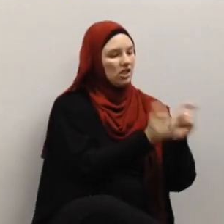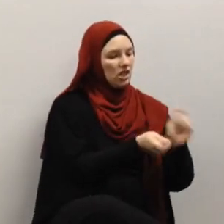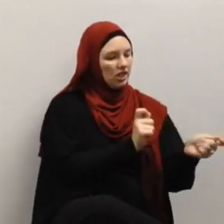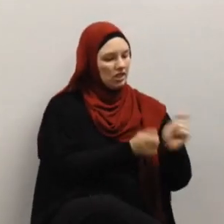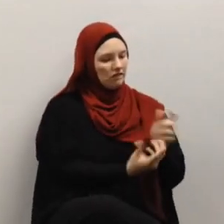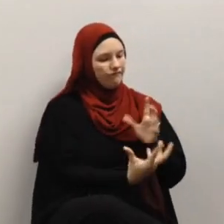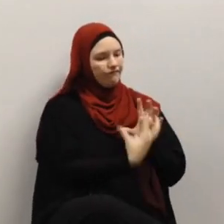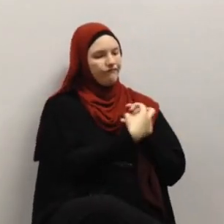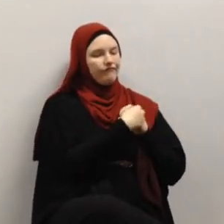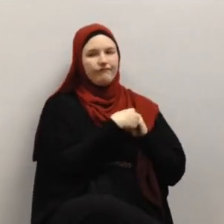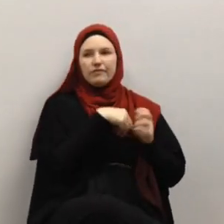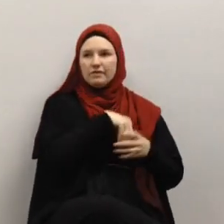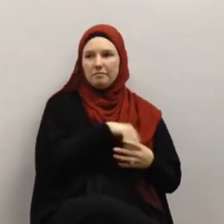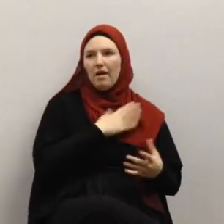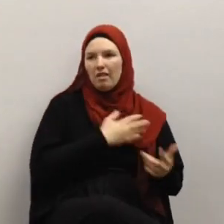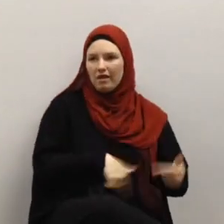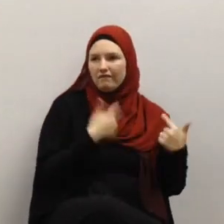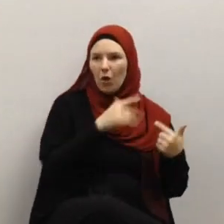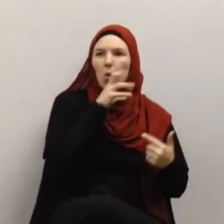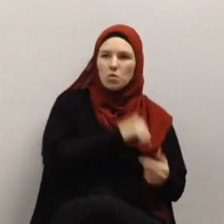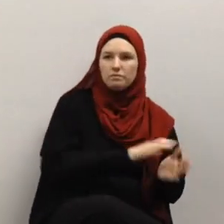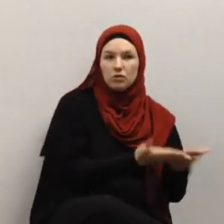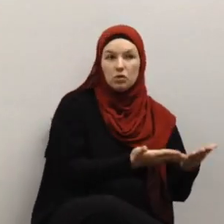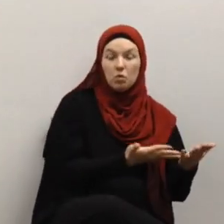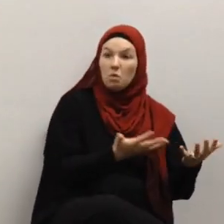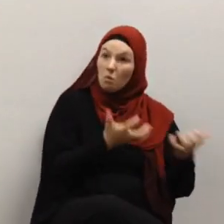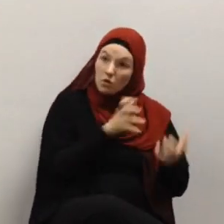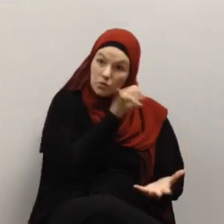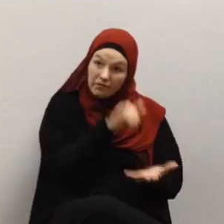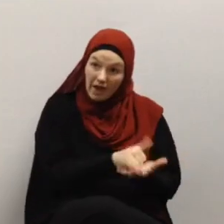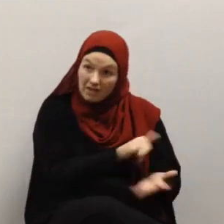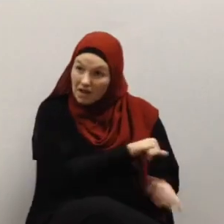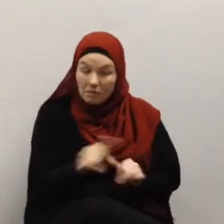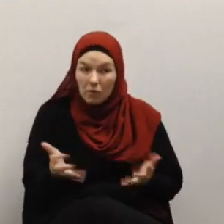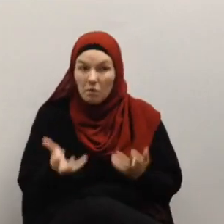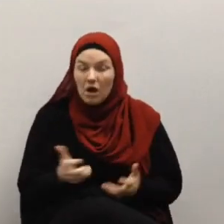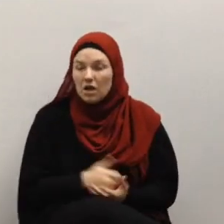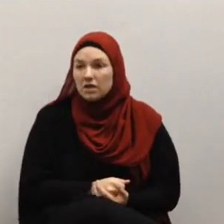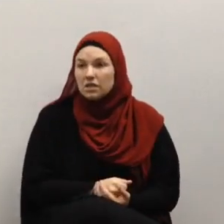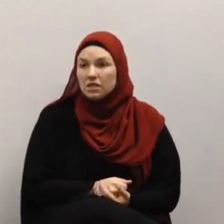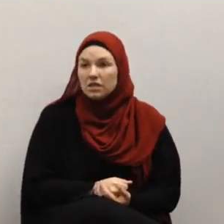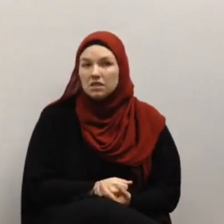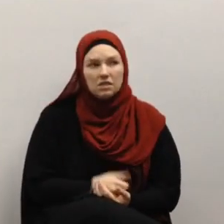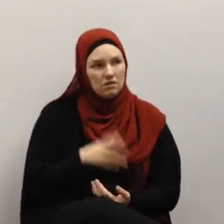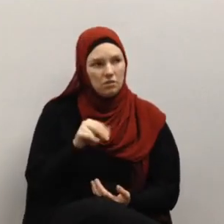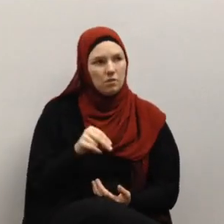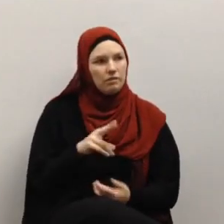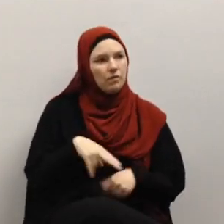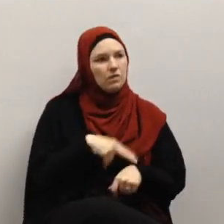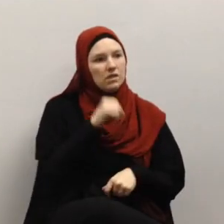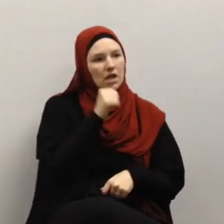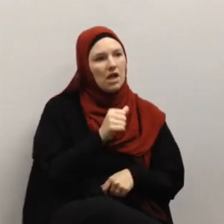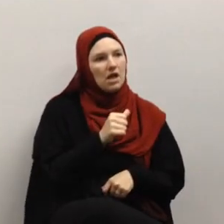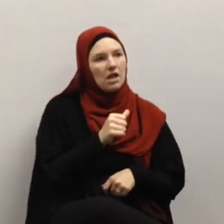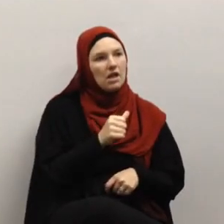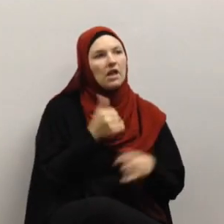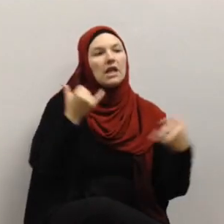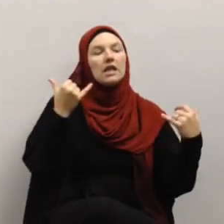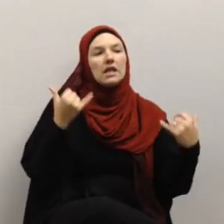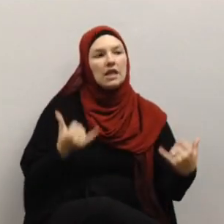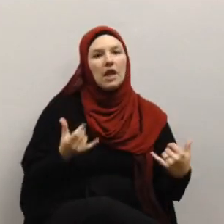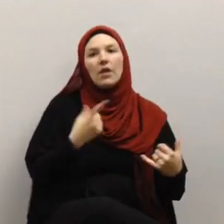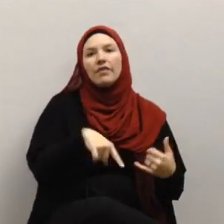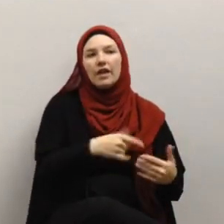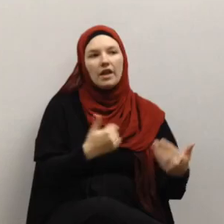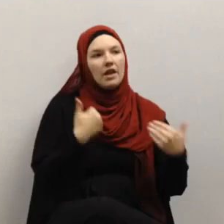Allah completely. Do we want to do like them? Now, they have secluded